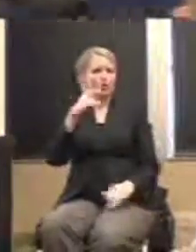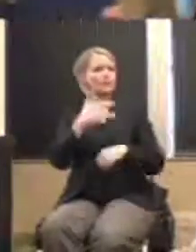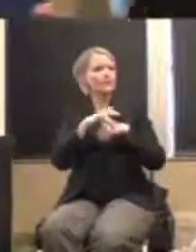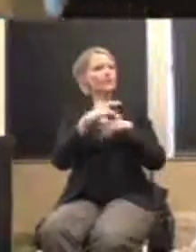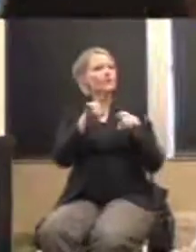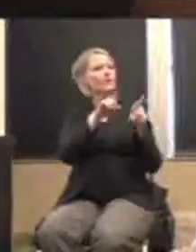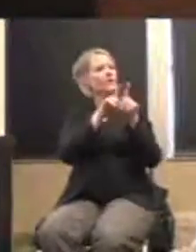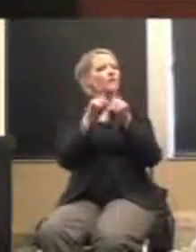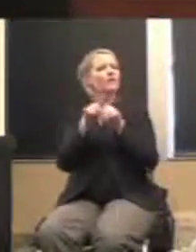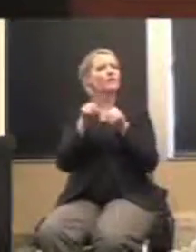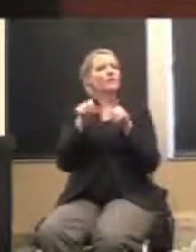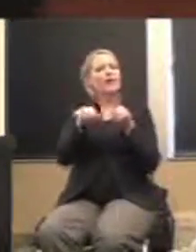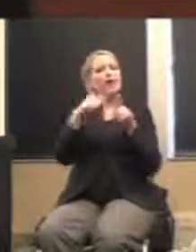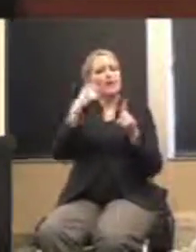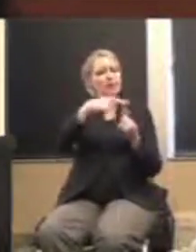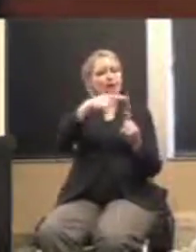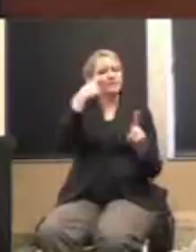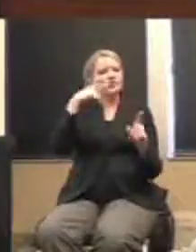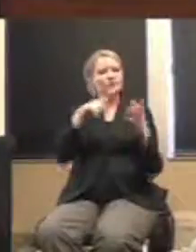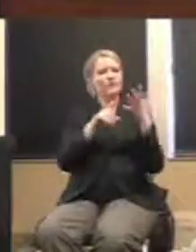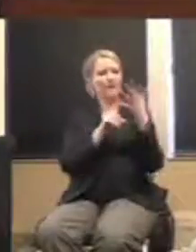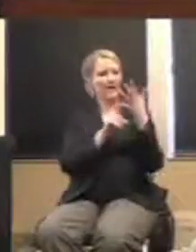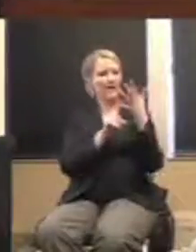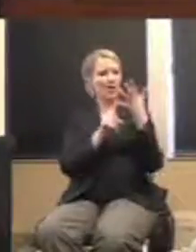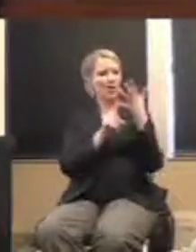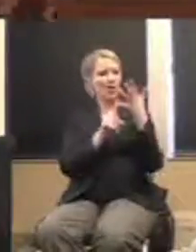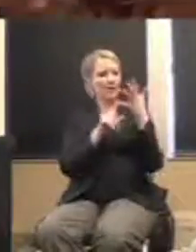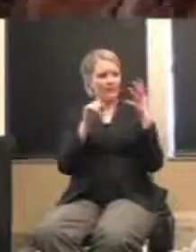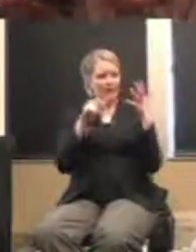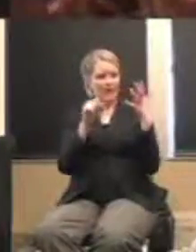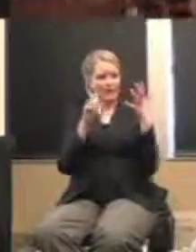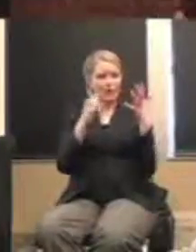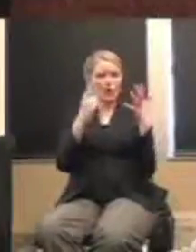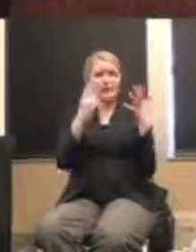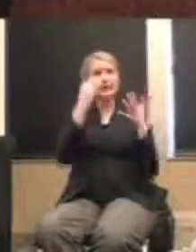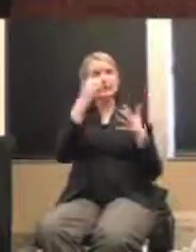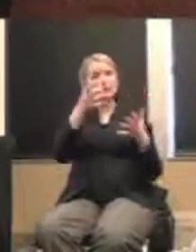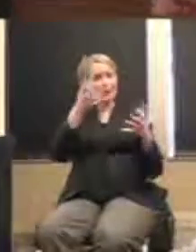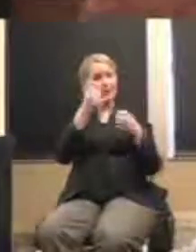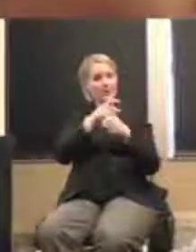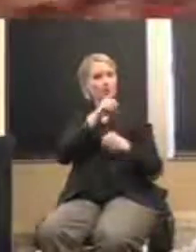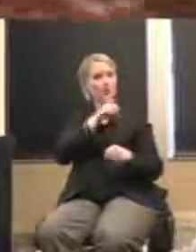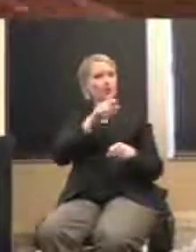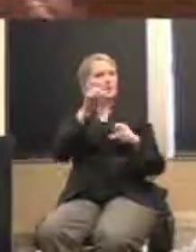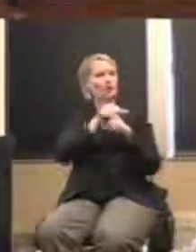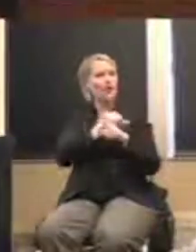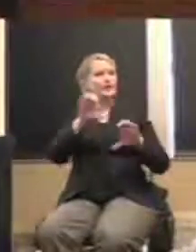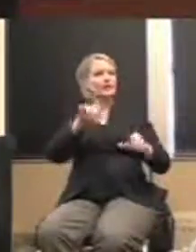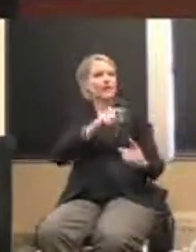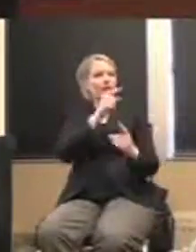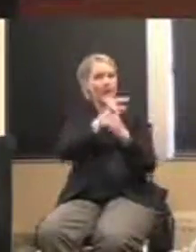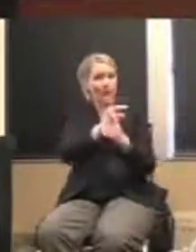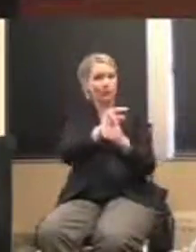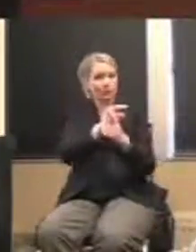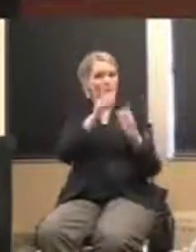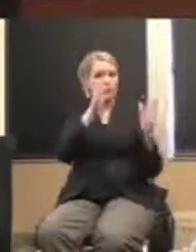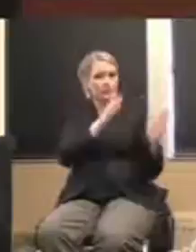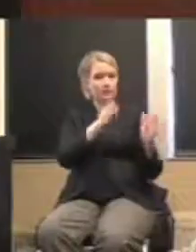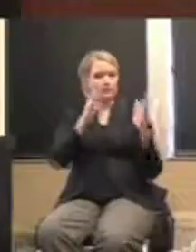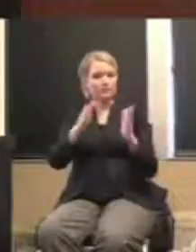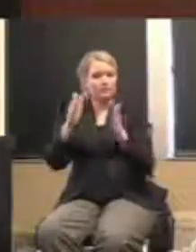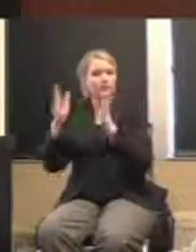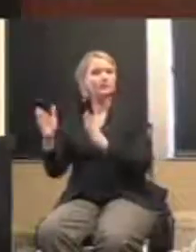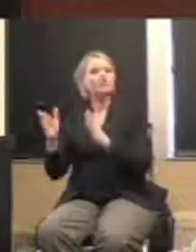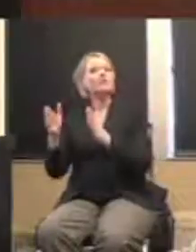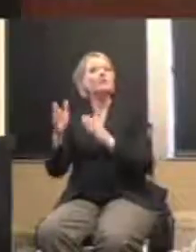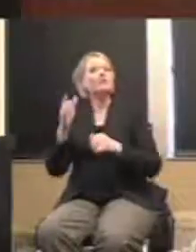of going back to phase 1, if you want to make sure that this training is done accurately and systematically, is that then